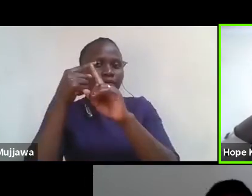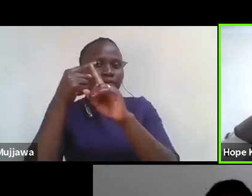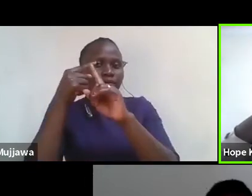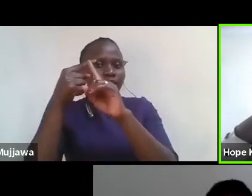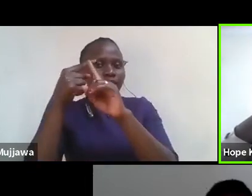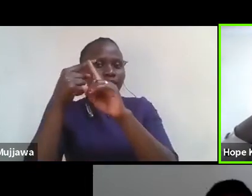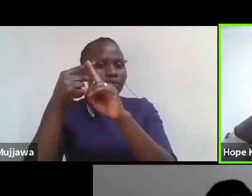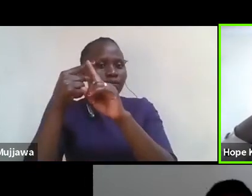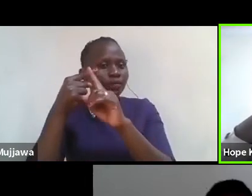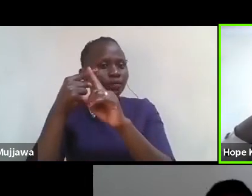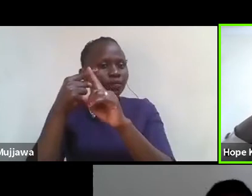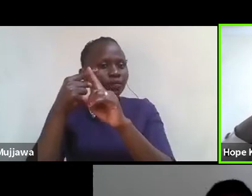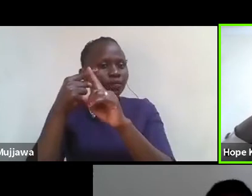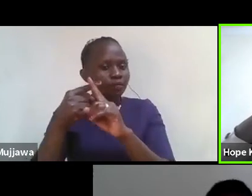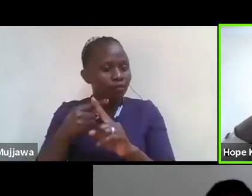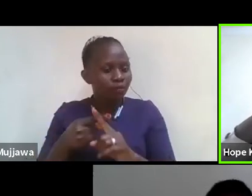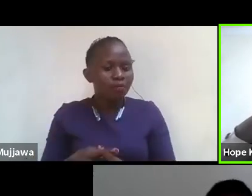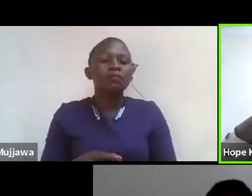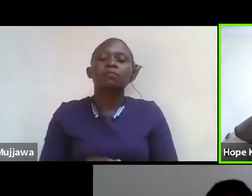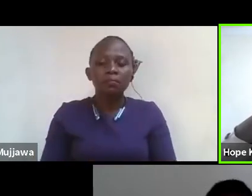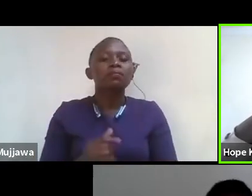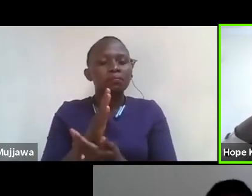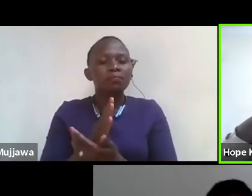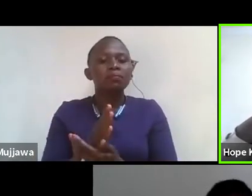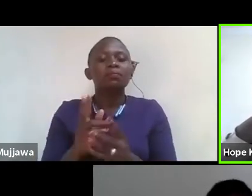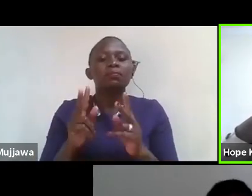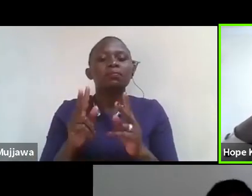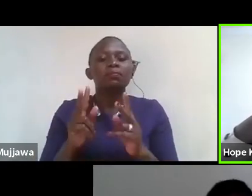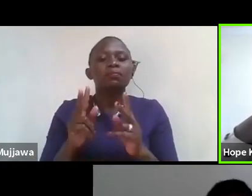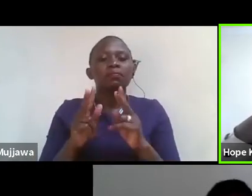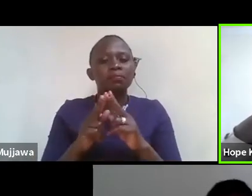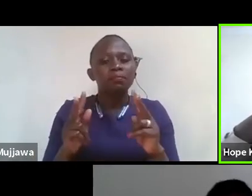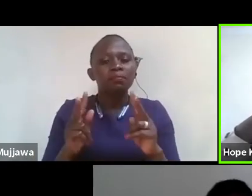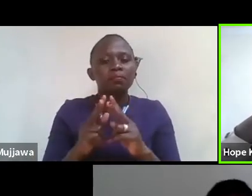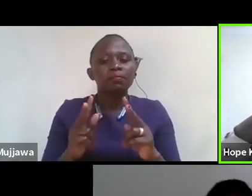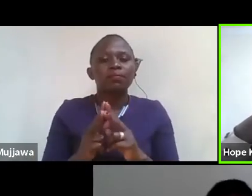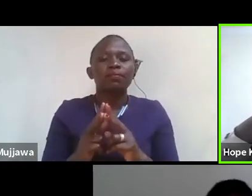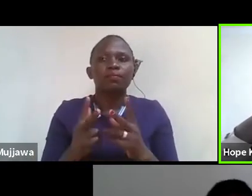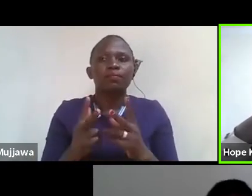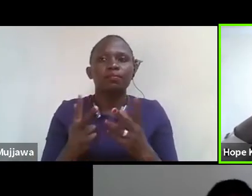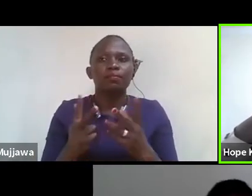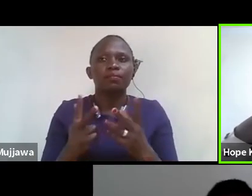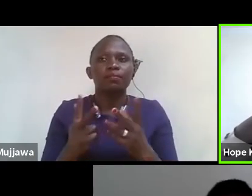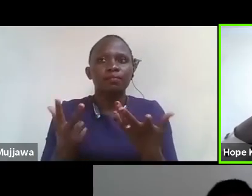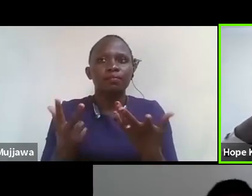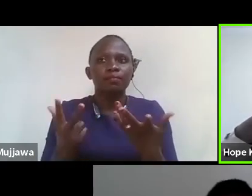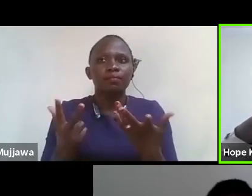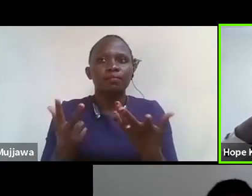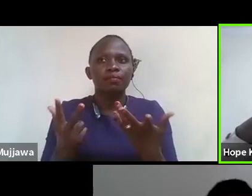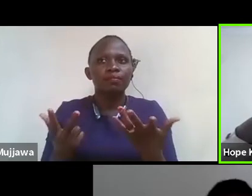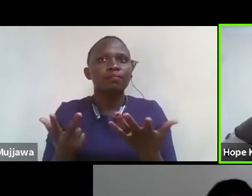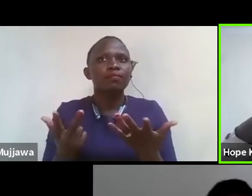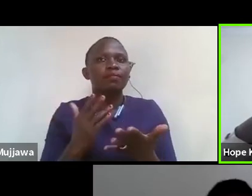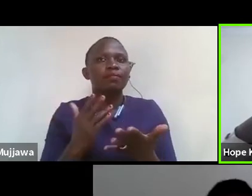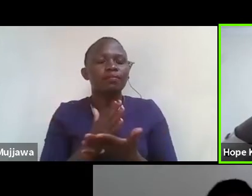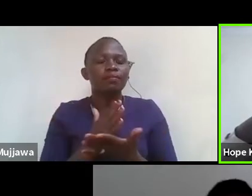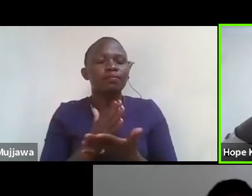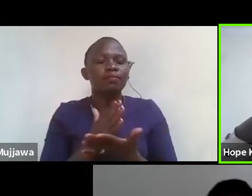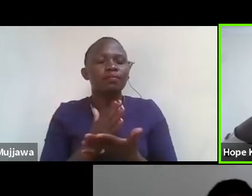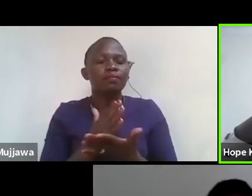new energy around this sector for it to be meaningful for young people, for instance. Where you look at issues in terms of